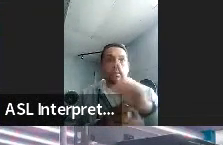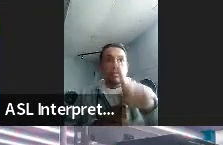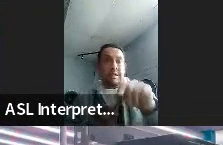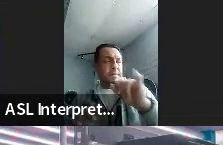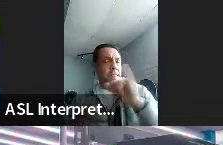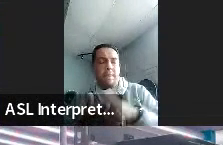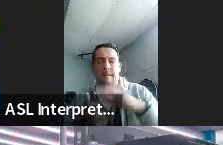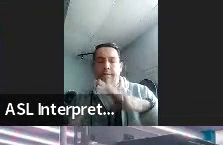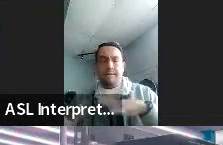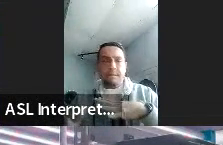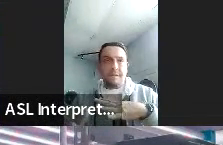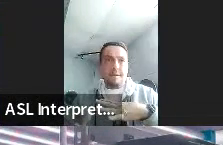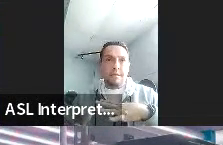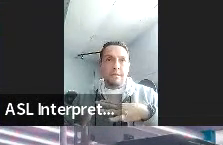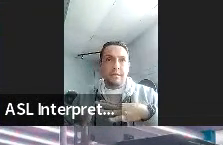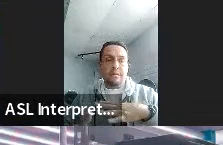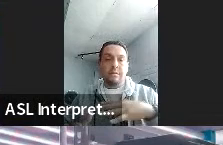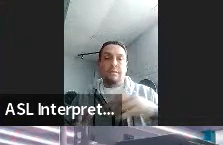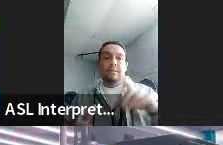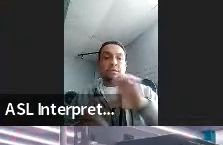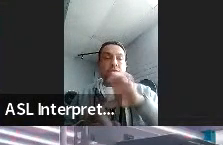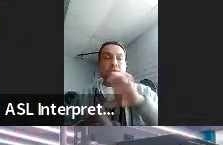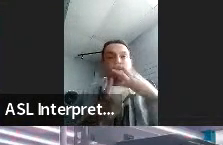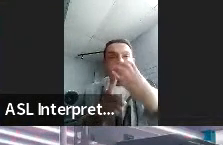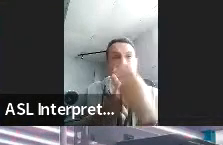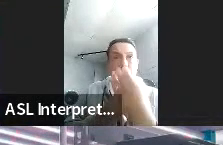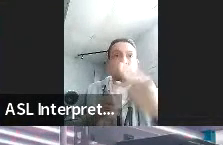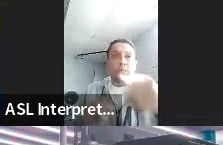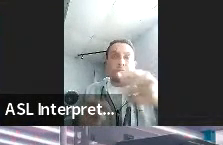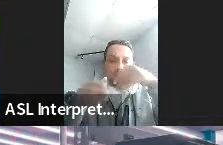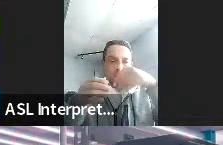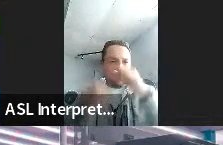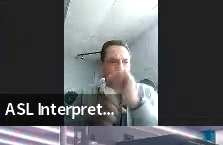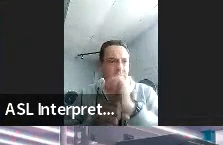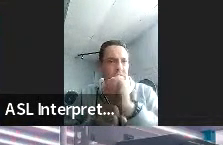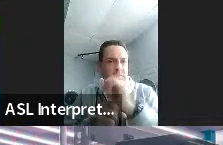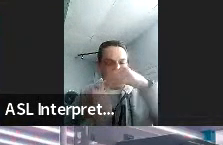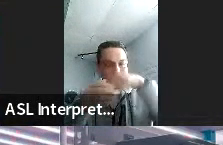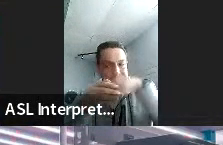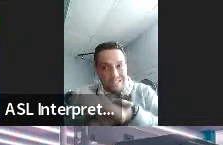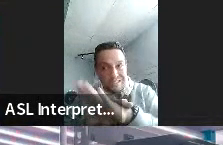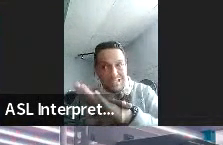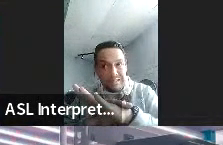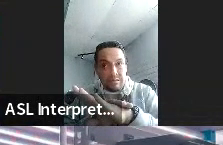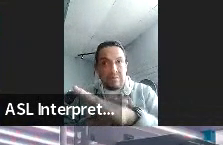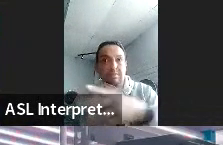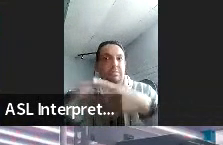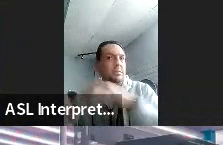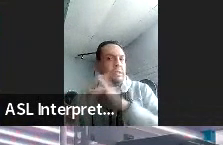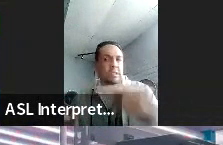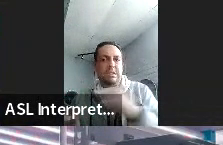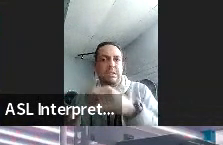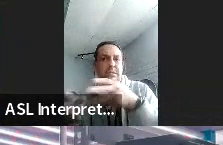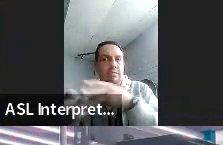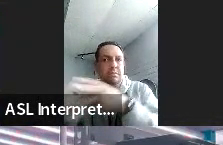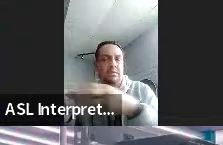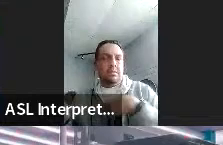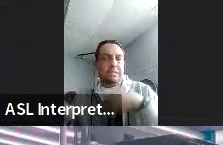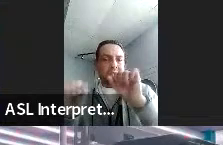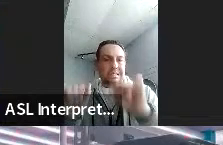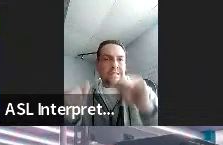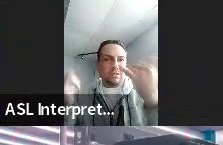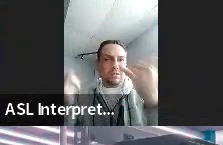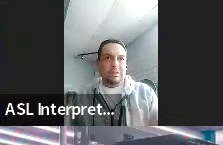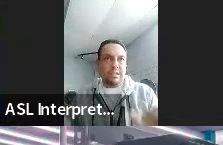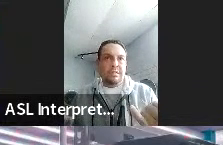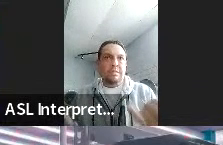operate indoors just as you could in a greenhouse today. And so we want to clarify this so that you can grow things like hydroponic tomatoes,